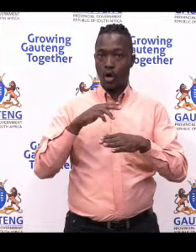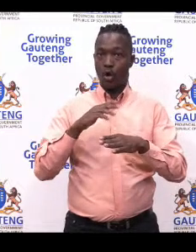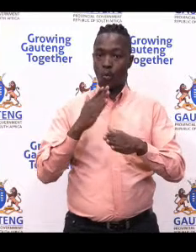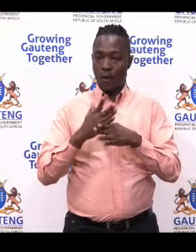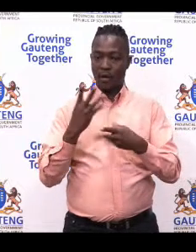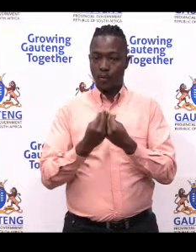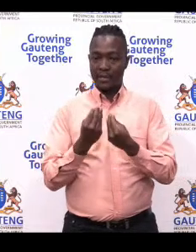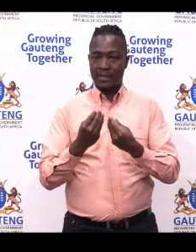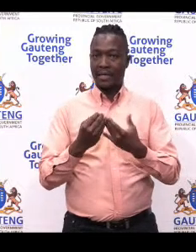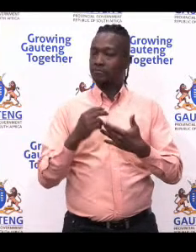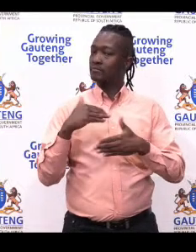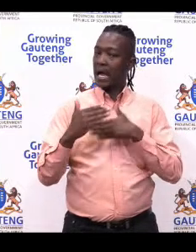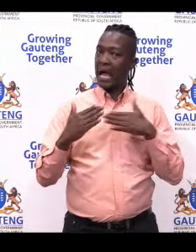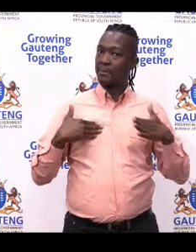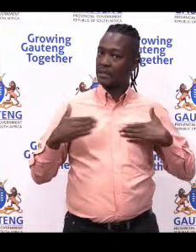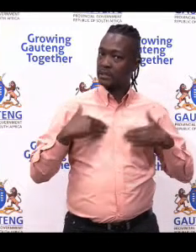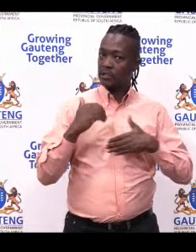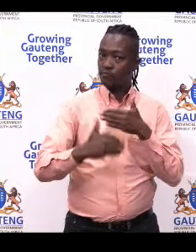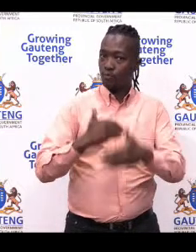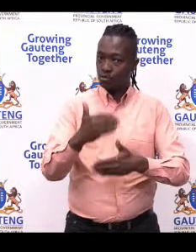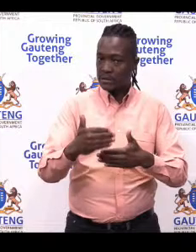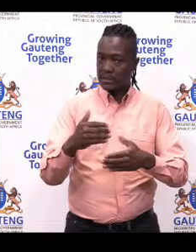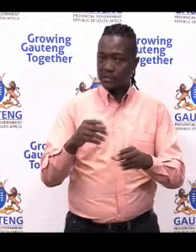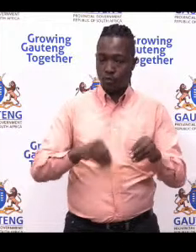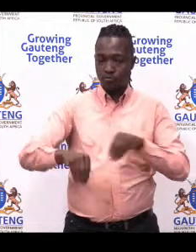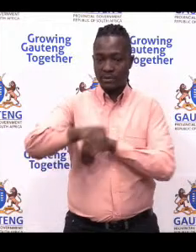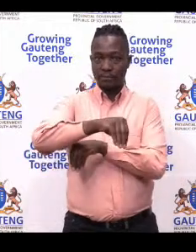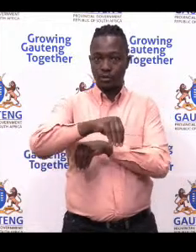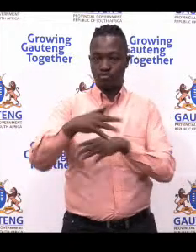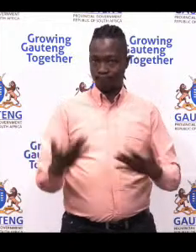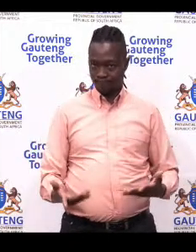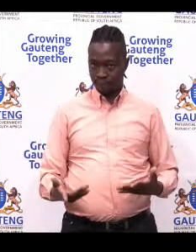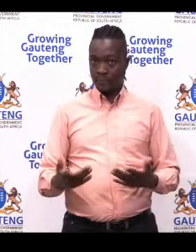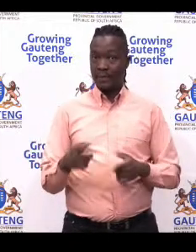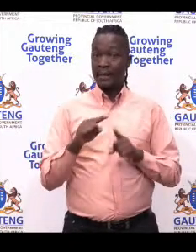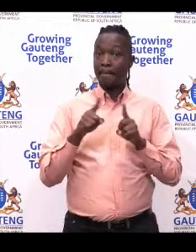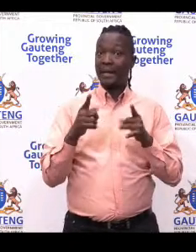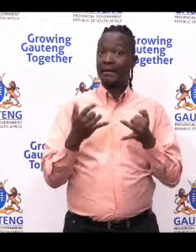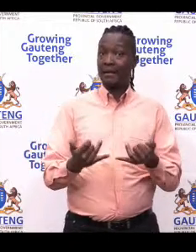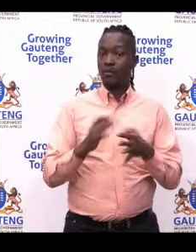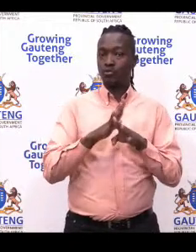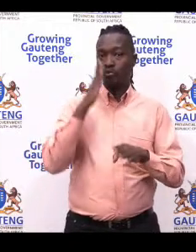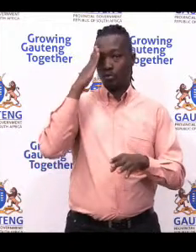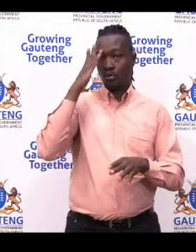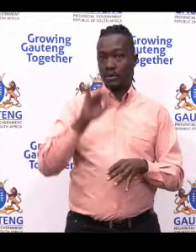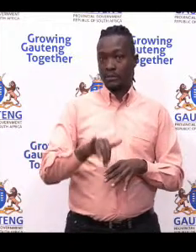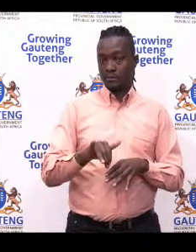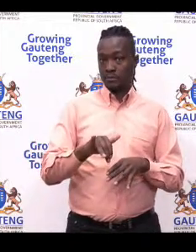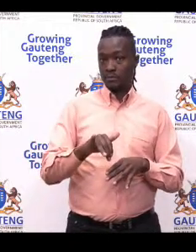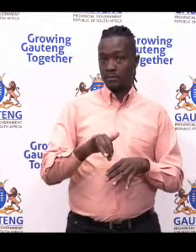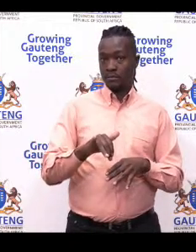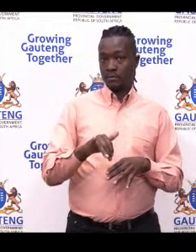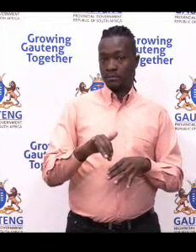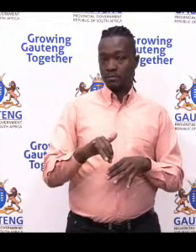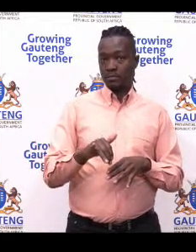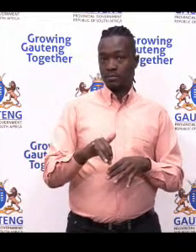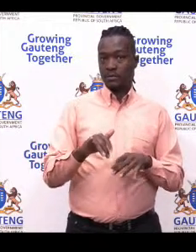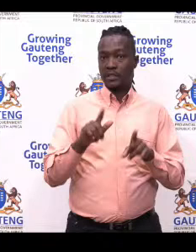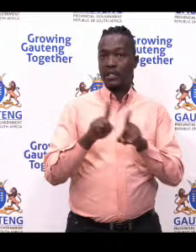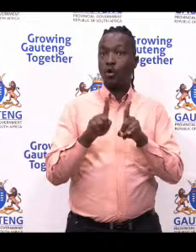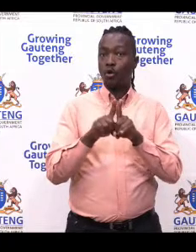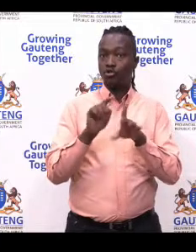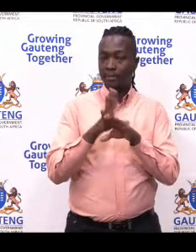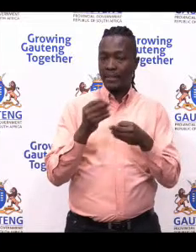administrative processes for substitute and so on. In this particular regard, you would know that it had also